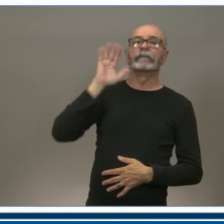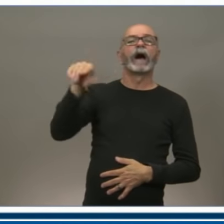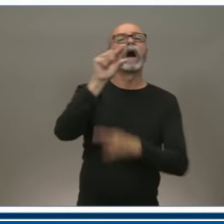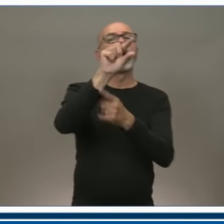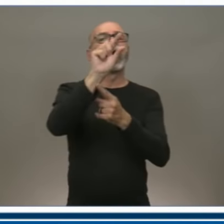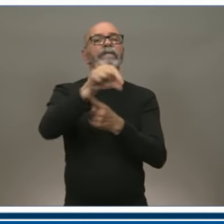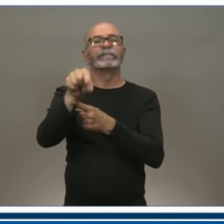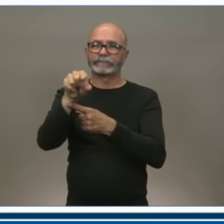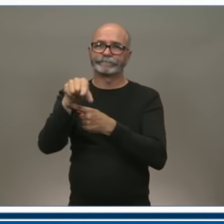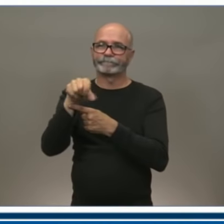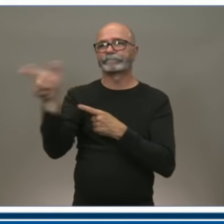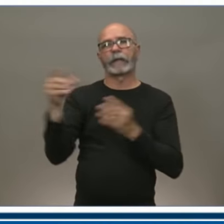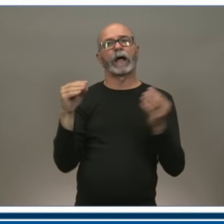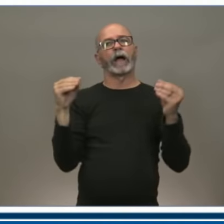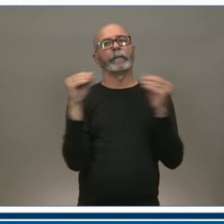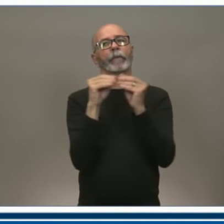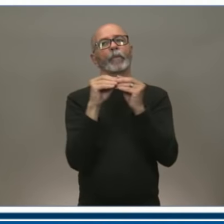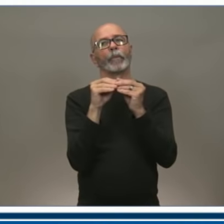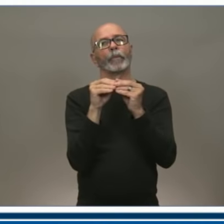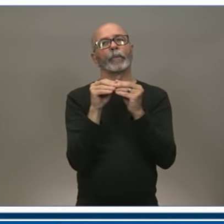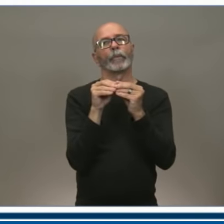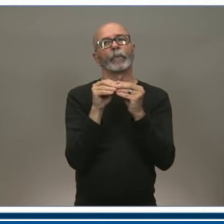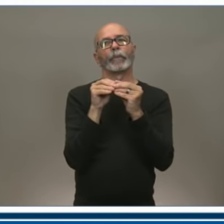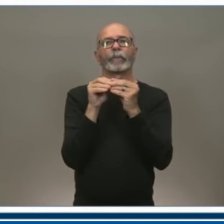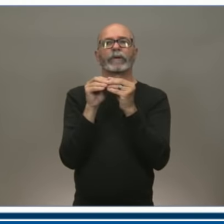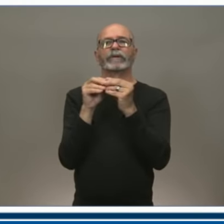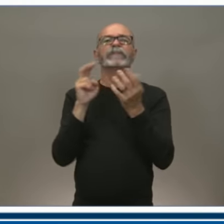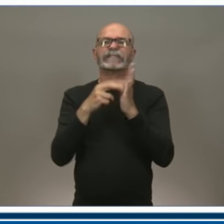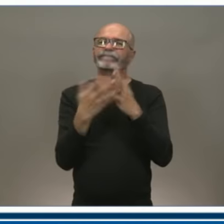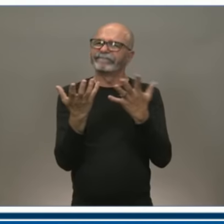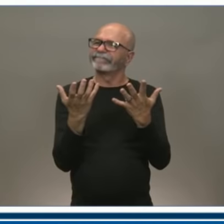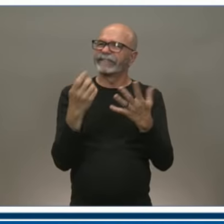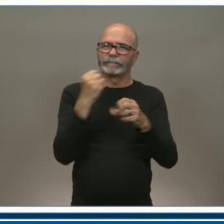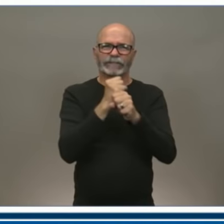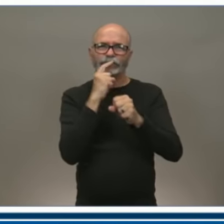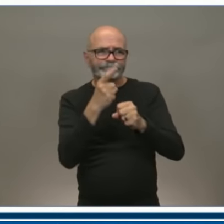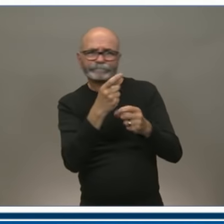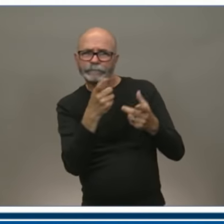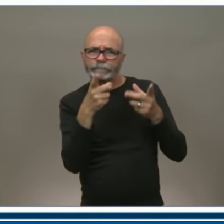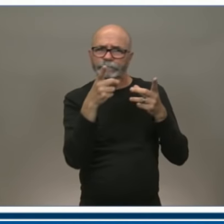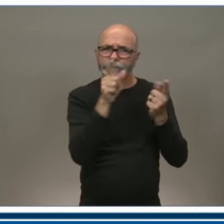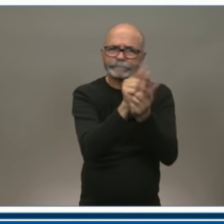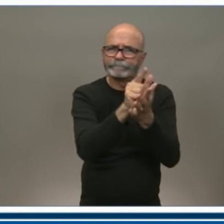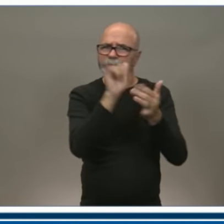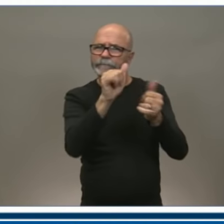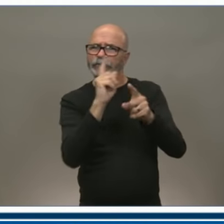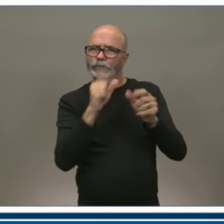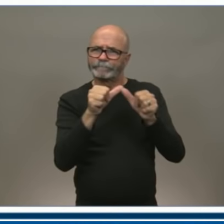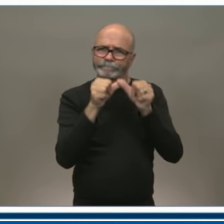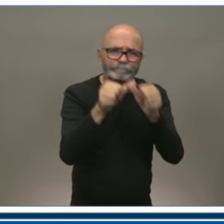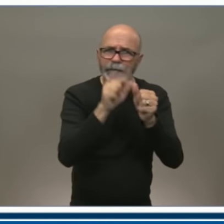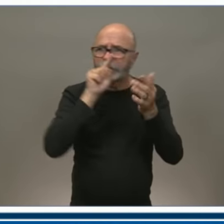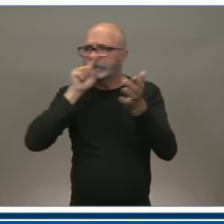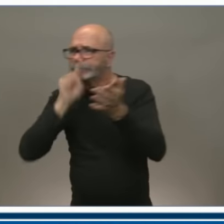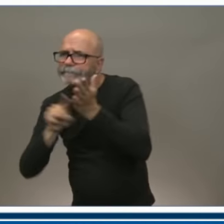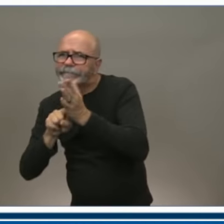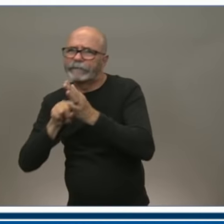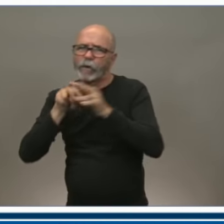together an enforcement compliance strategy over the coming weeks. So the various inspectors that we have are out